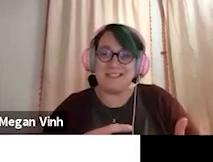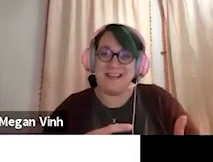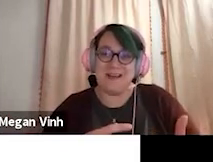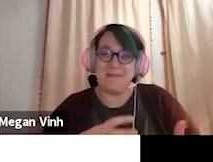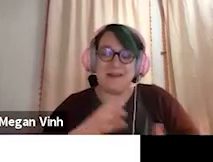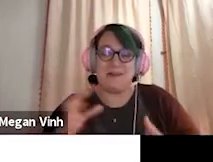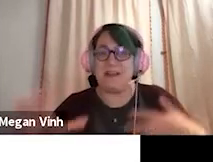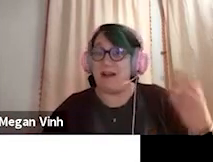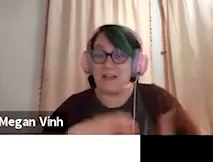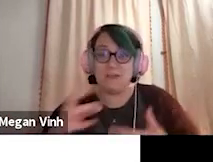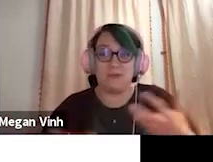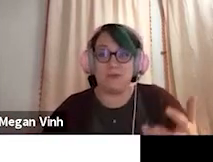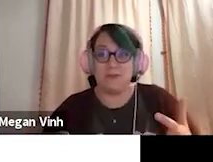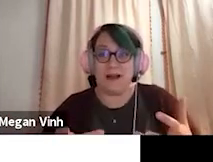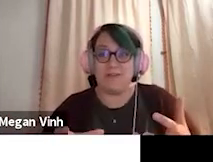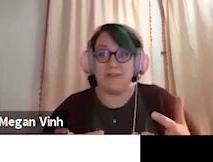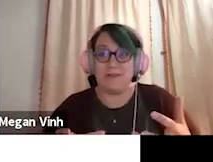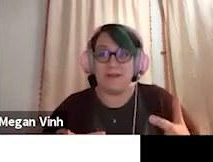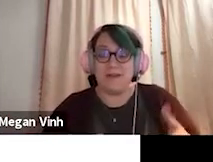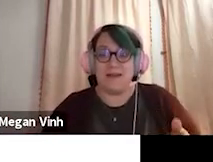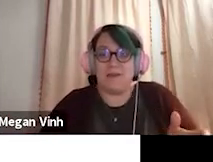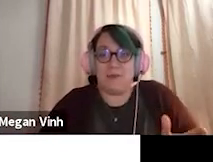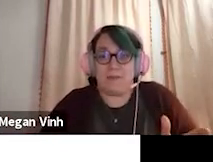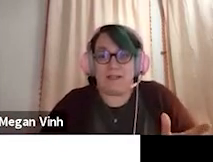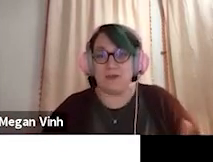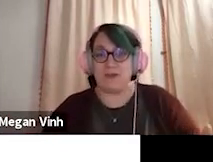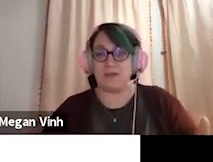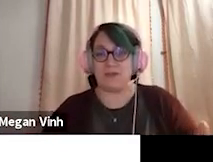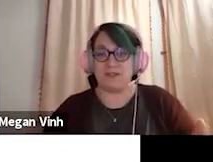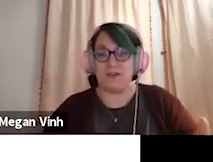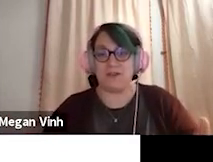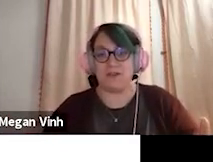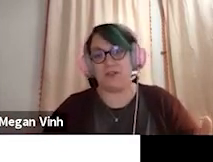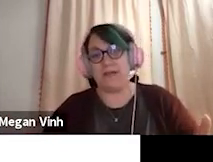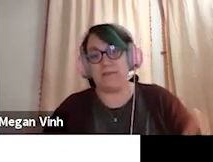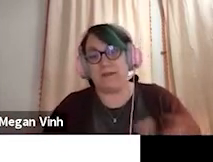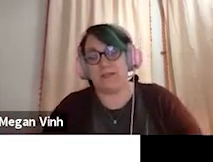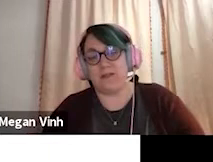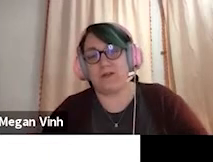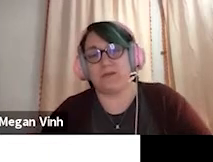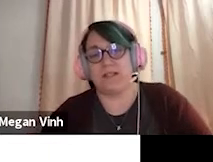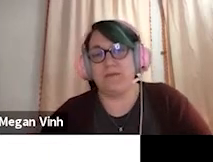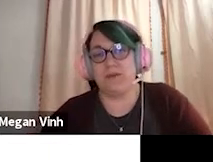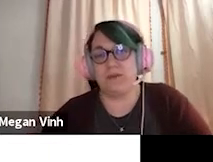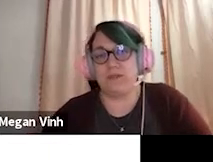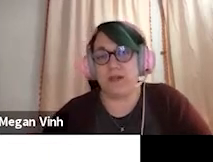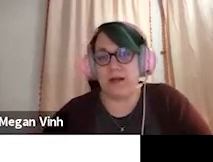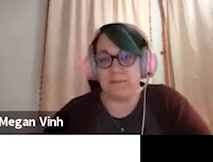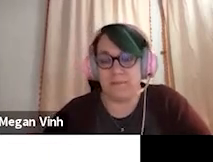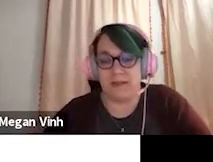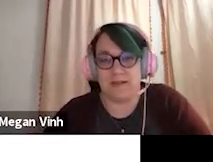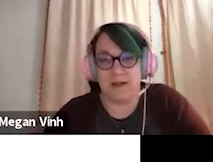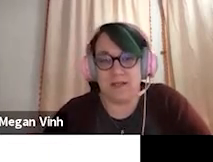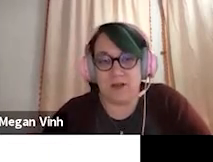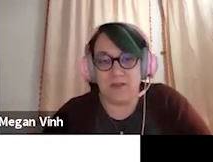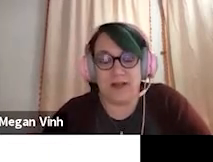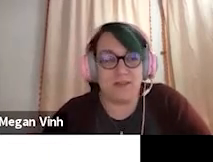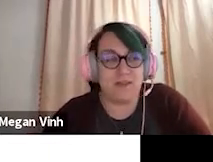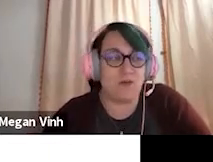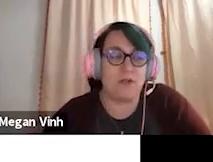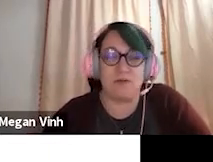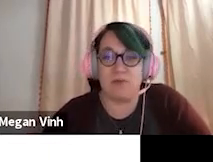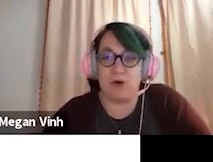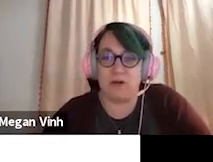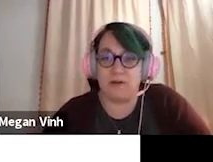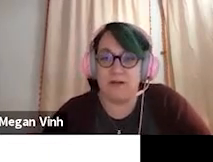with the STEM and interact with the world around him if we made sure that it was closer to him. And so there were some of those things that I saw that I